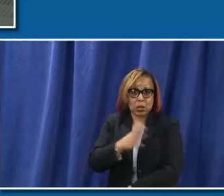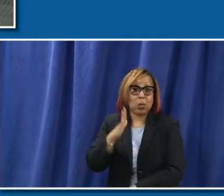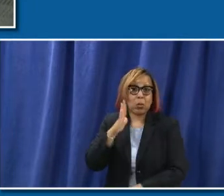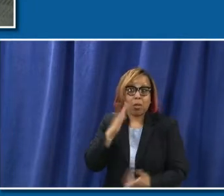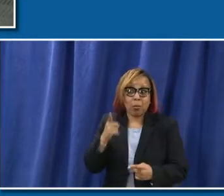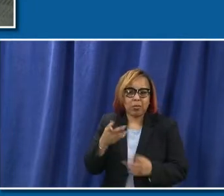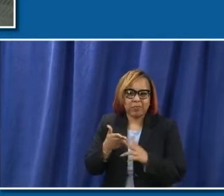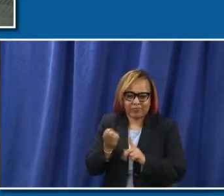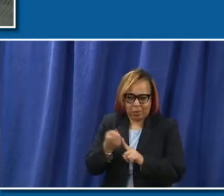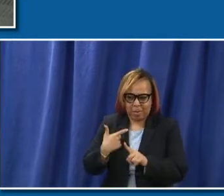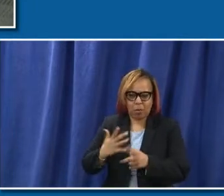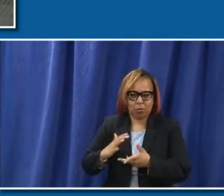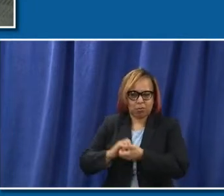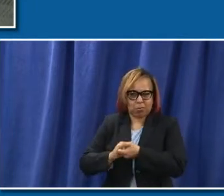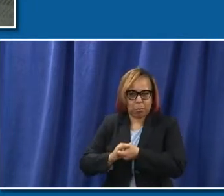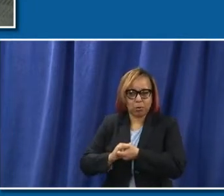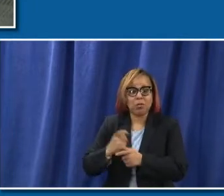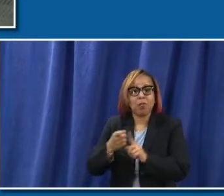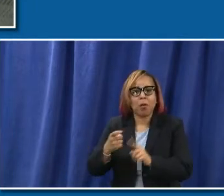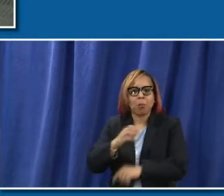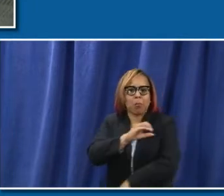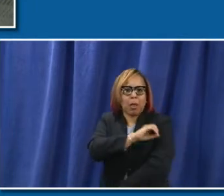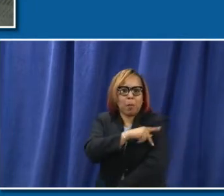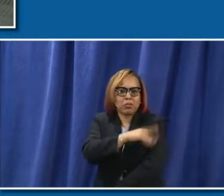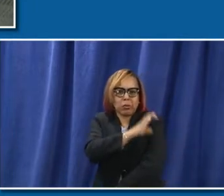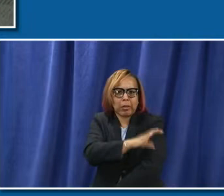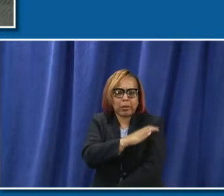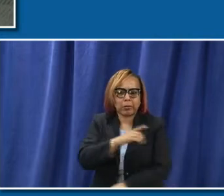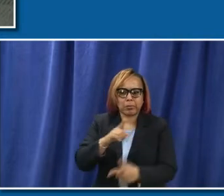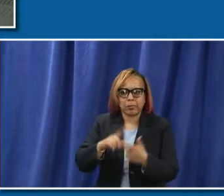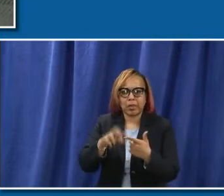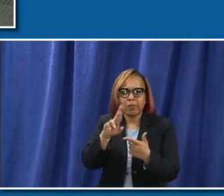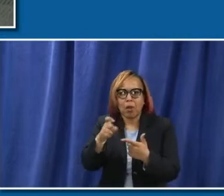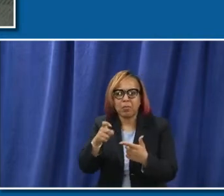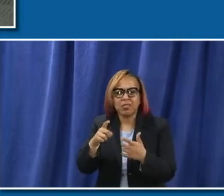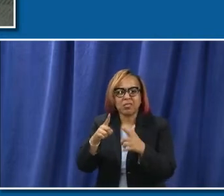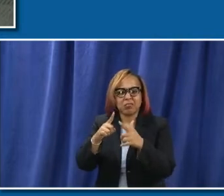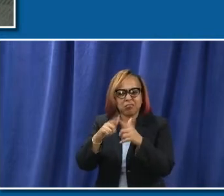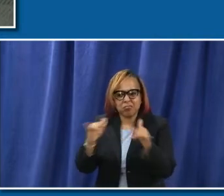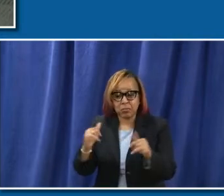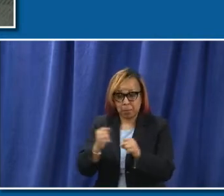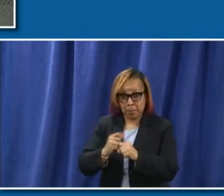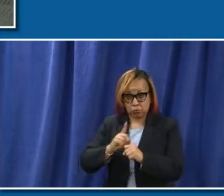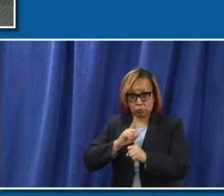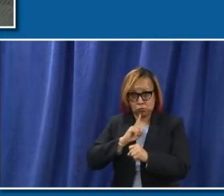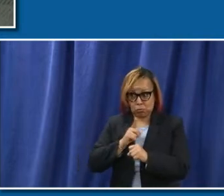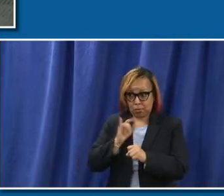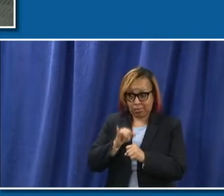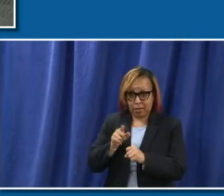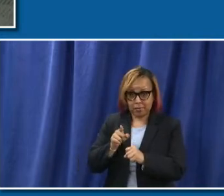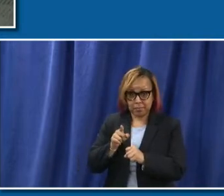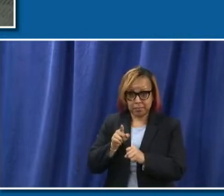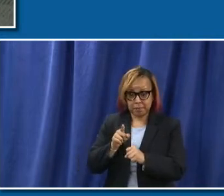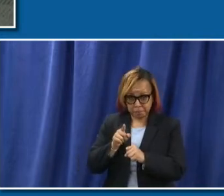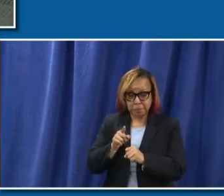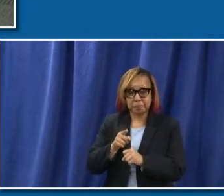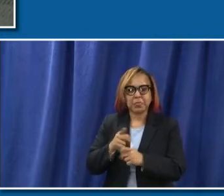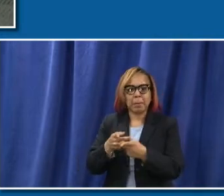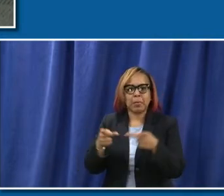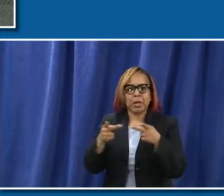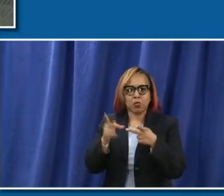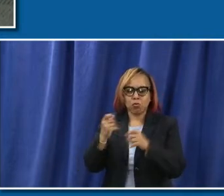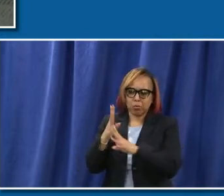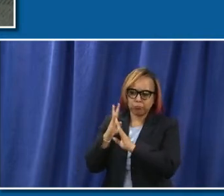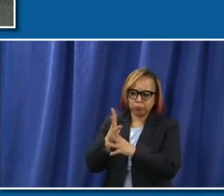through our partners, through outpatient clinics, through pharmacies, et cetera, to make sure that there are vaccination places where you can